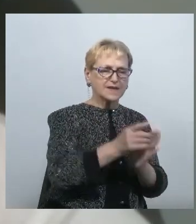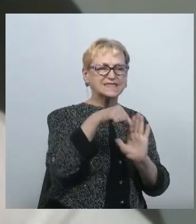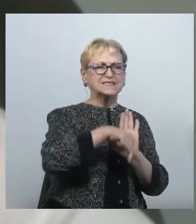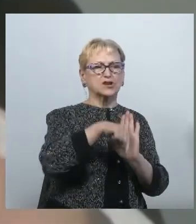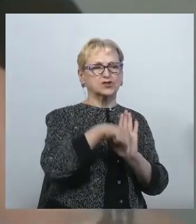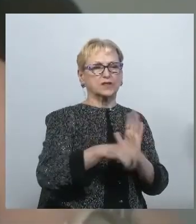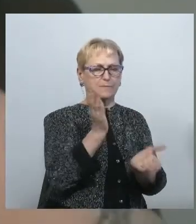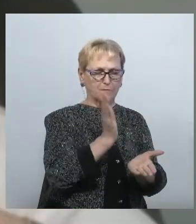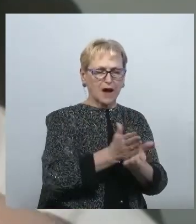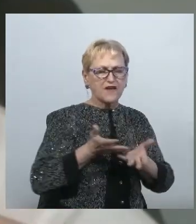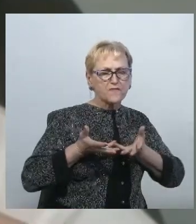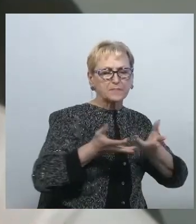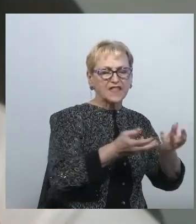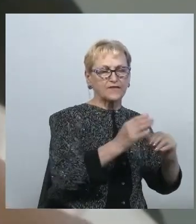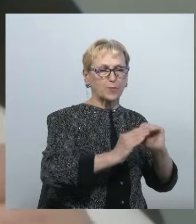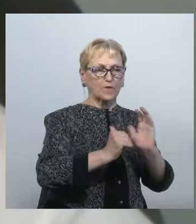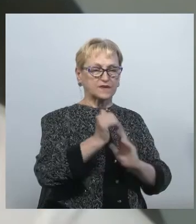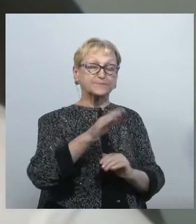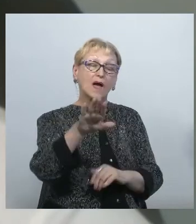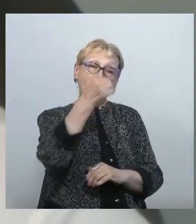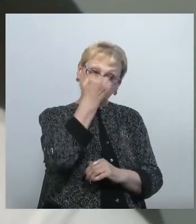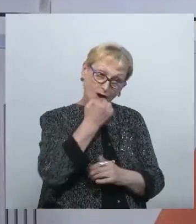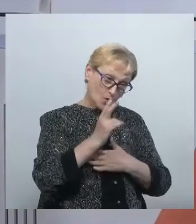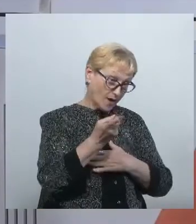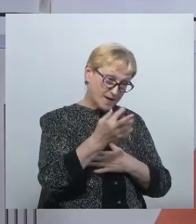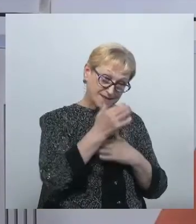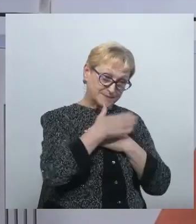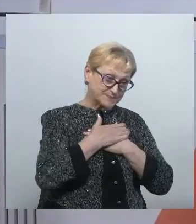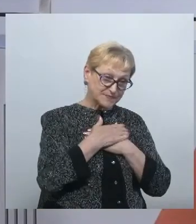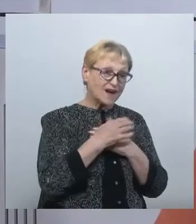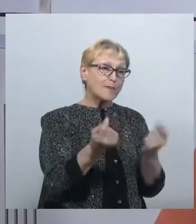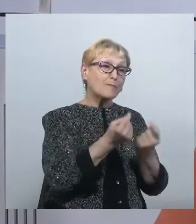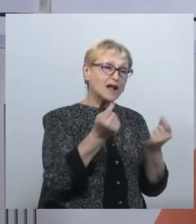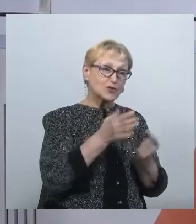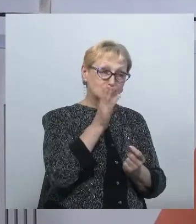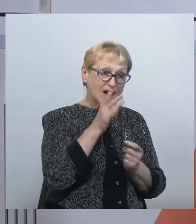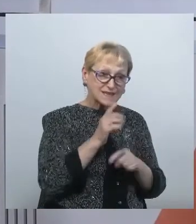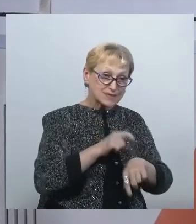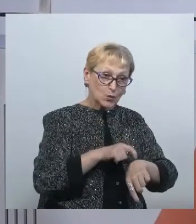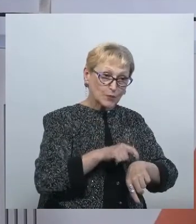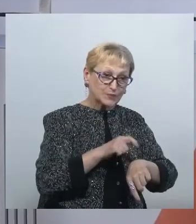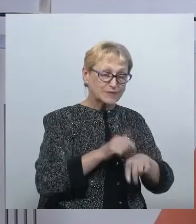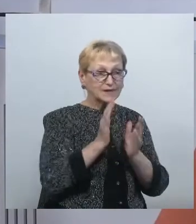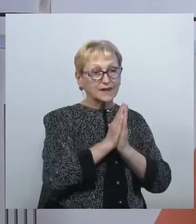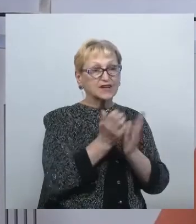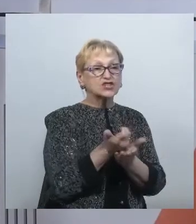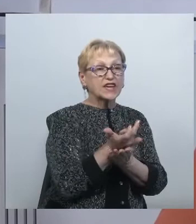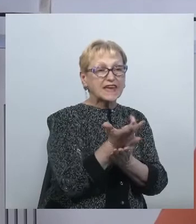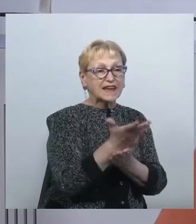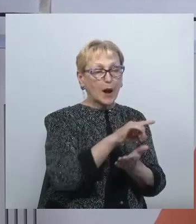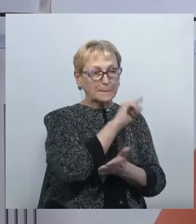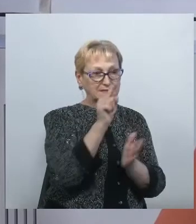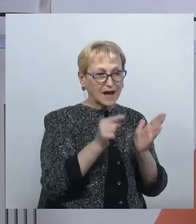working. It has an impact. Thanks so much, Katya. Unfortunately, we don't have enough